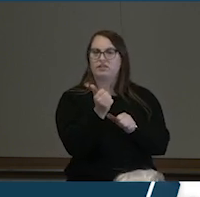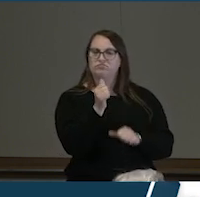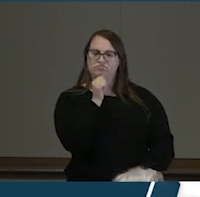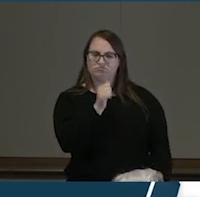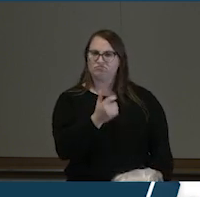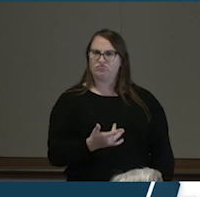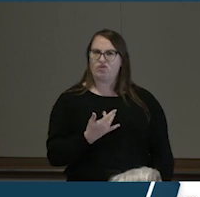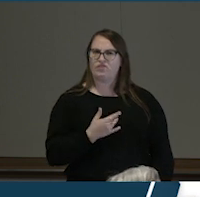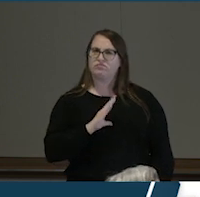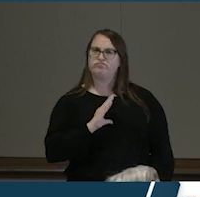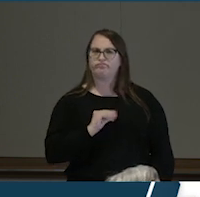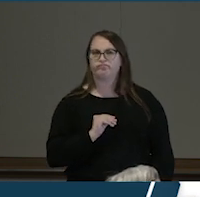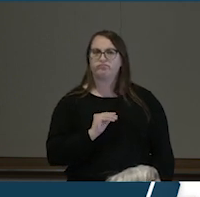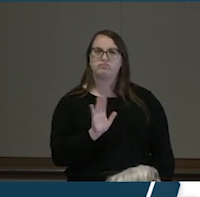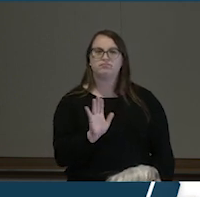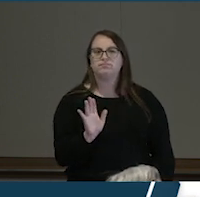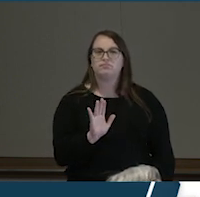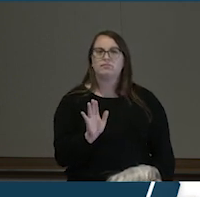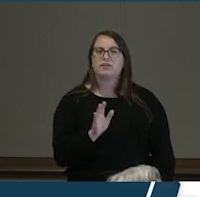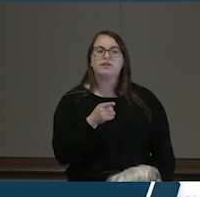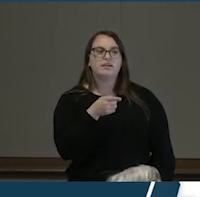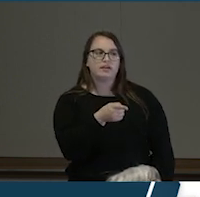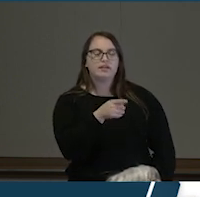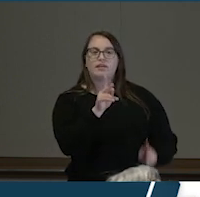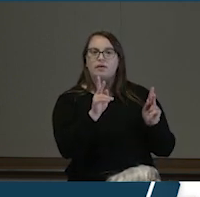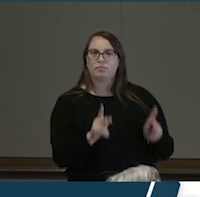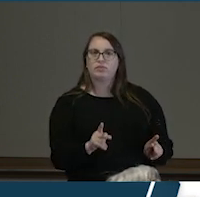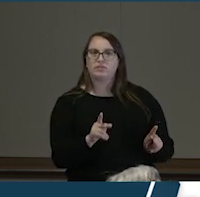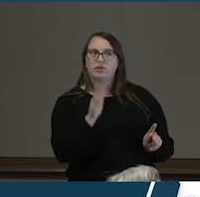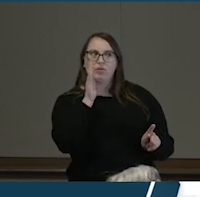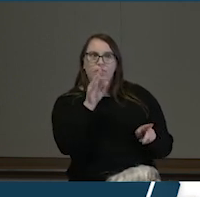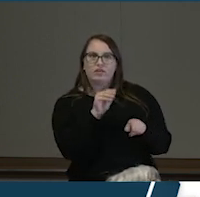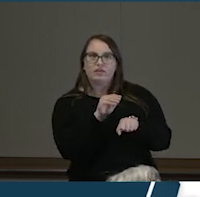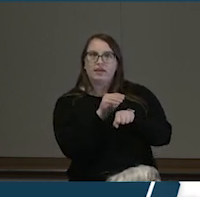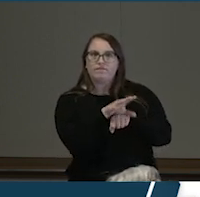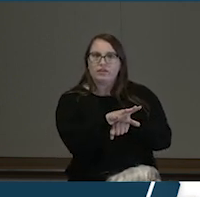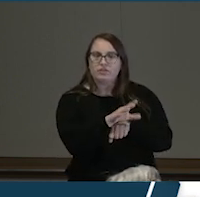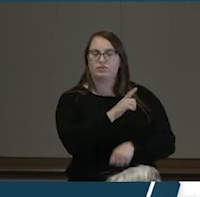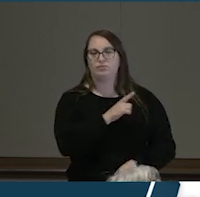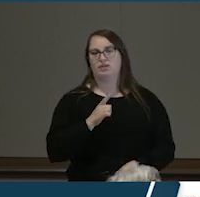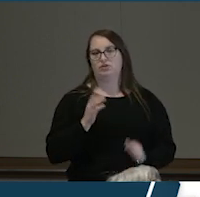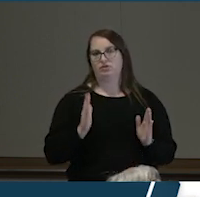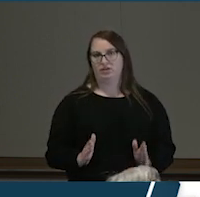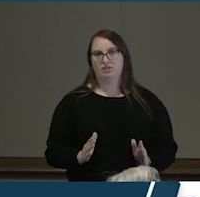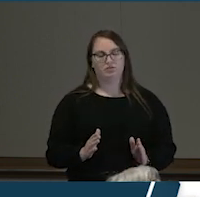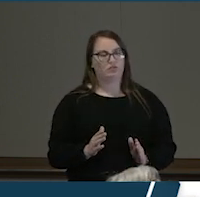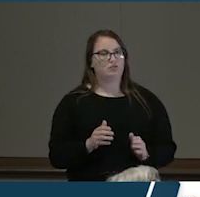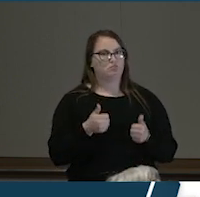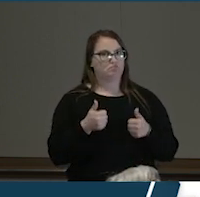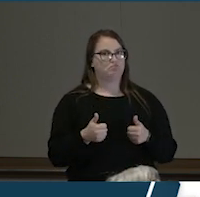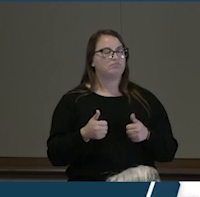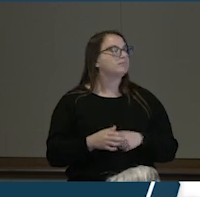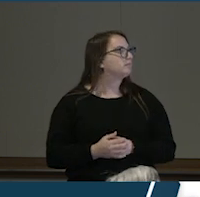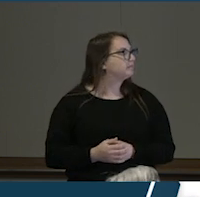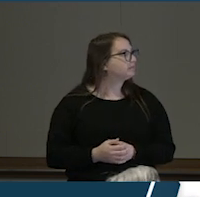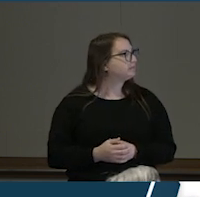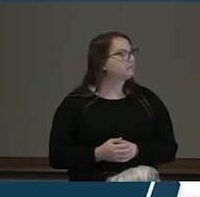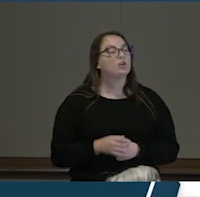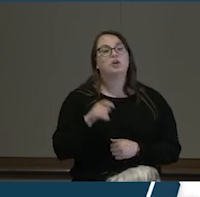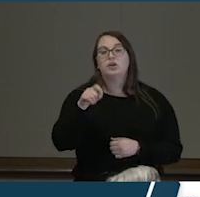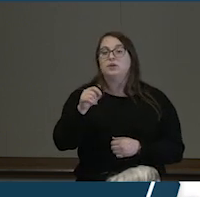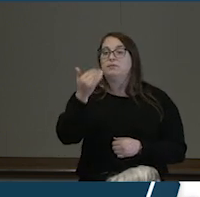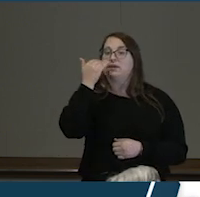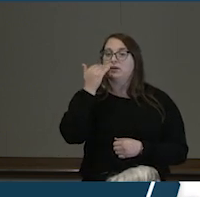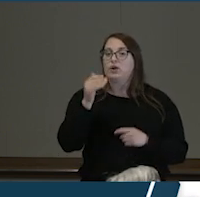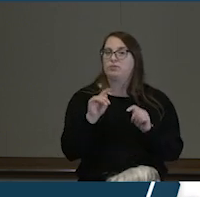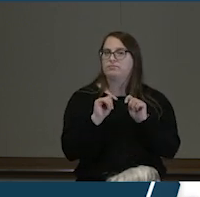that, because that person influences the legislator, and that stuff can be gold as well. You got to know the team. You got to know the